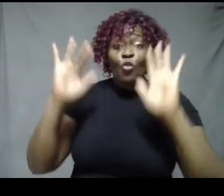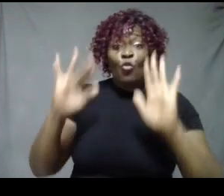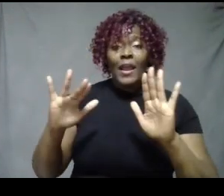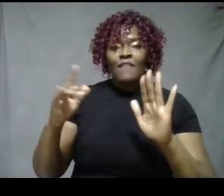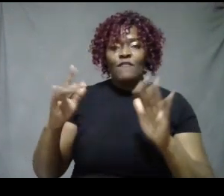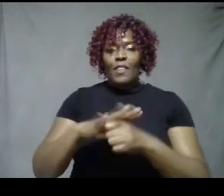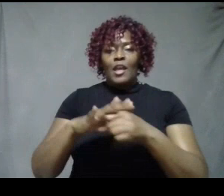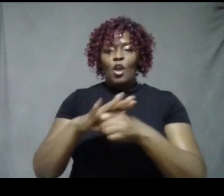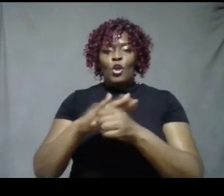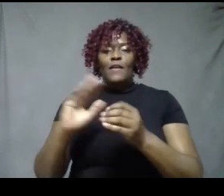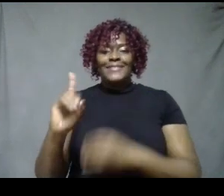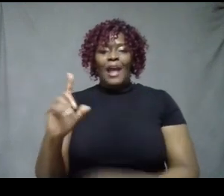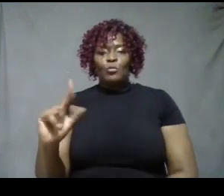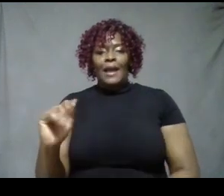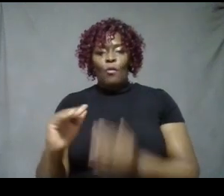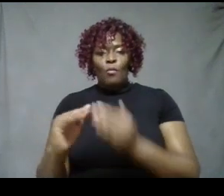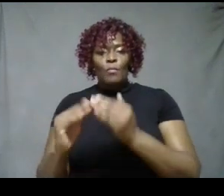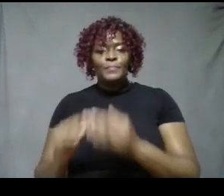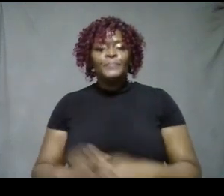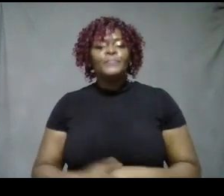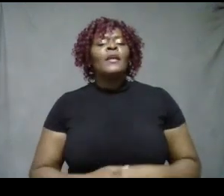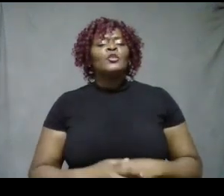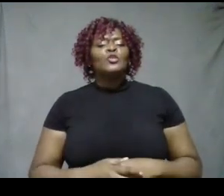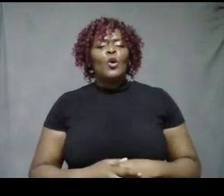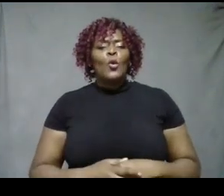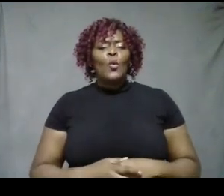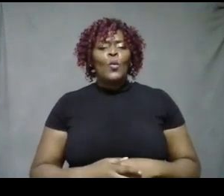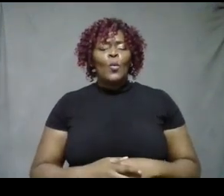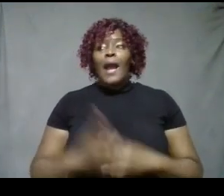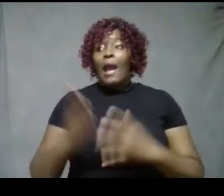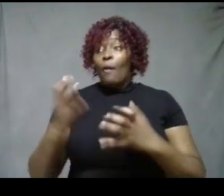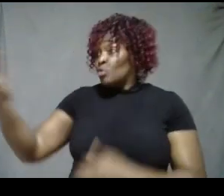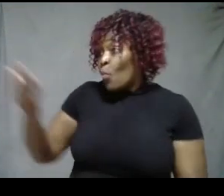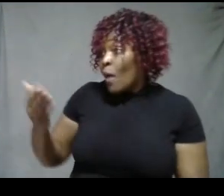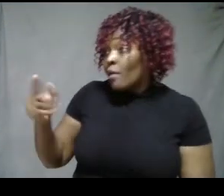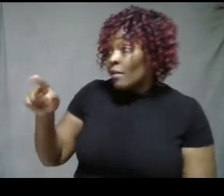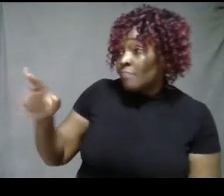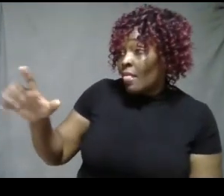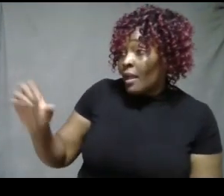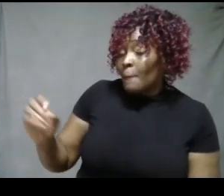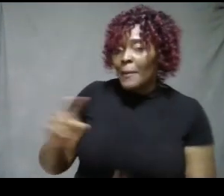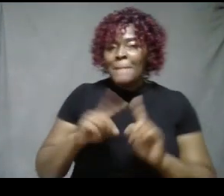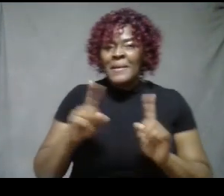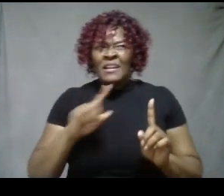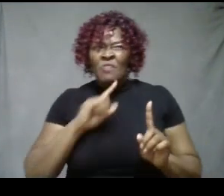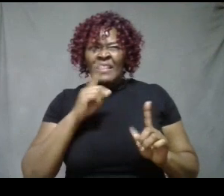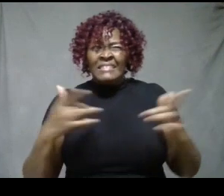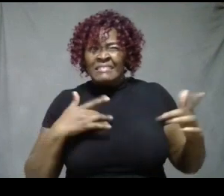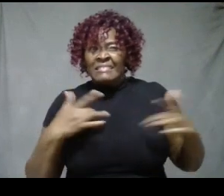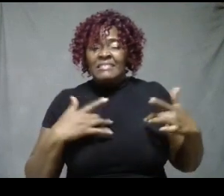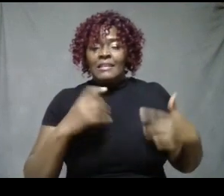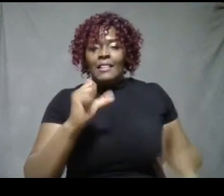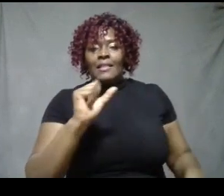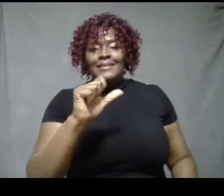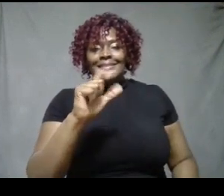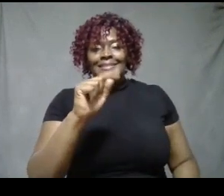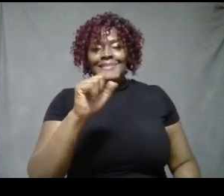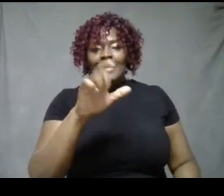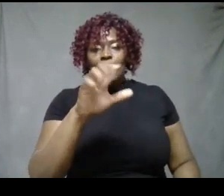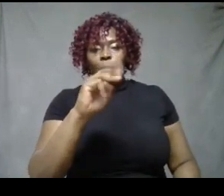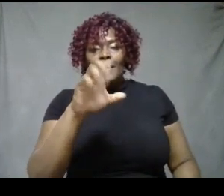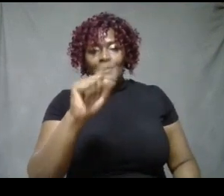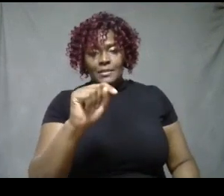tonight are welcome to Time Equities, but I'm still concerned about the settlement agreement. I agree that we need to